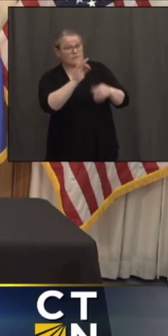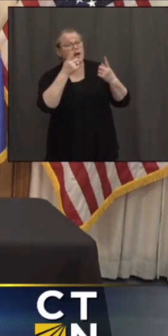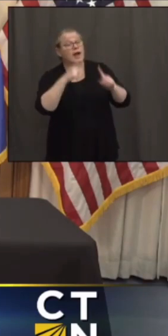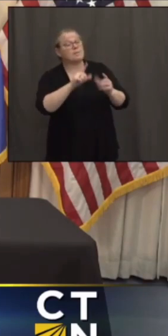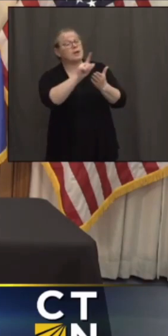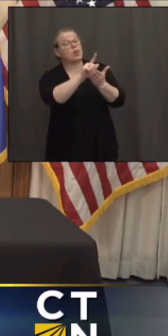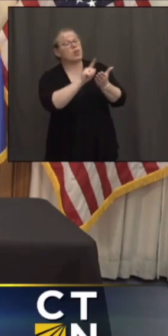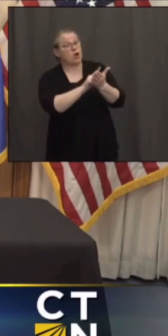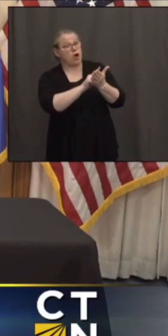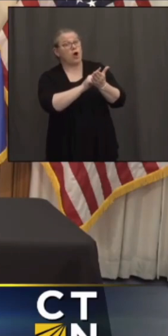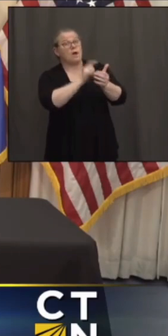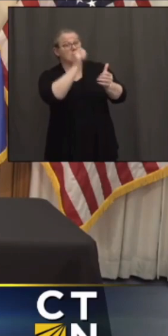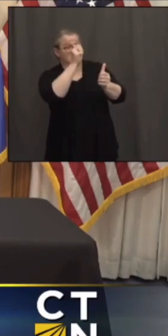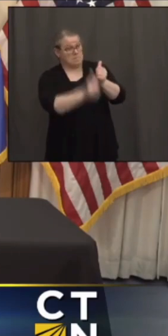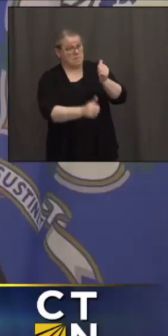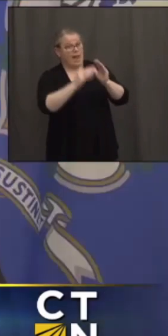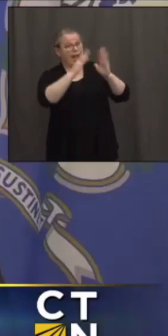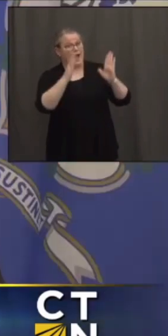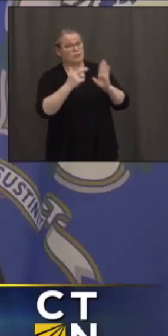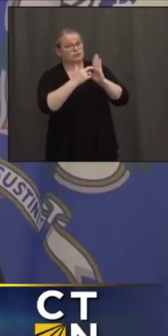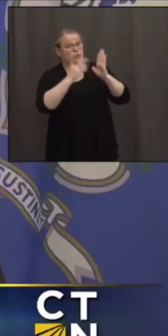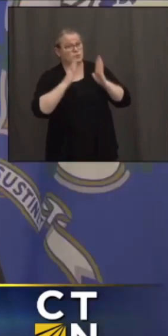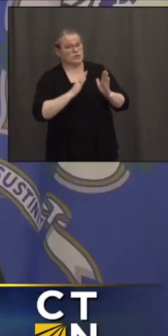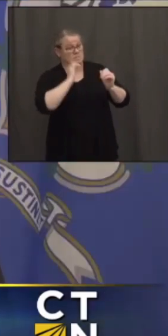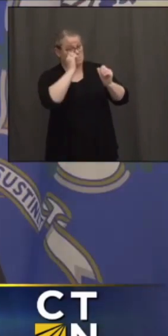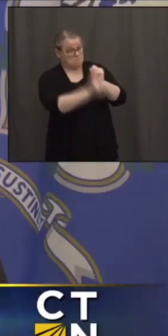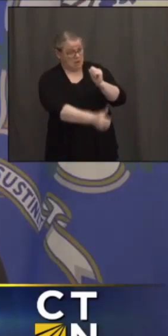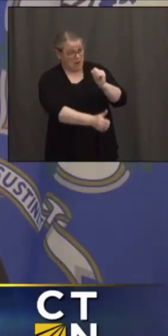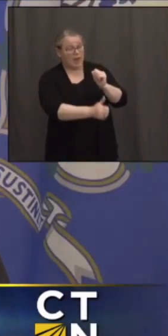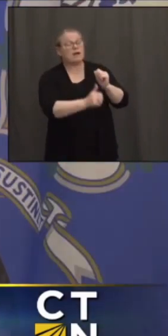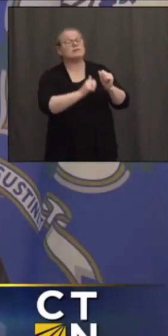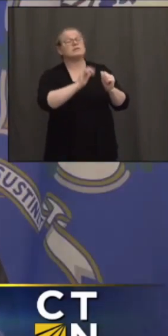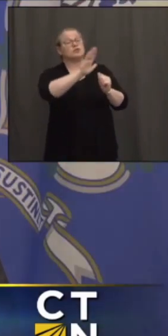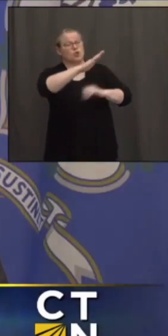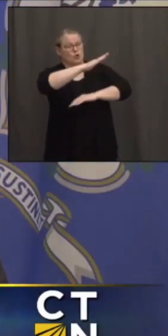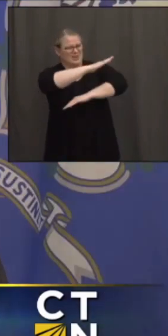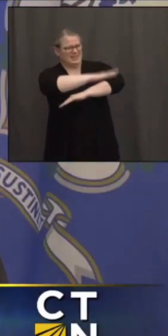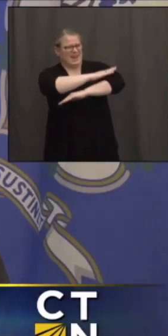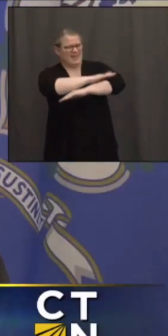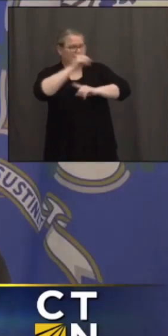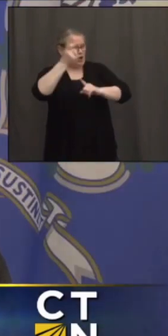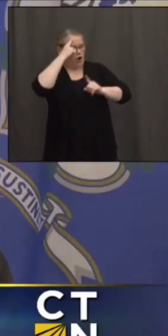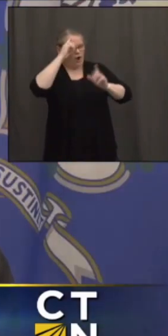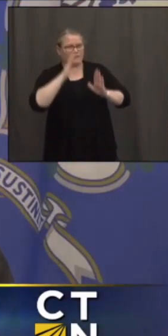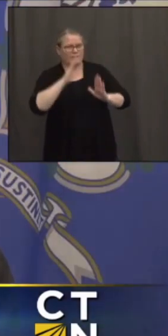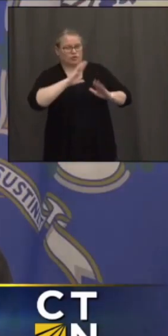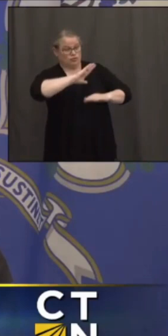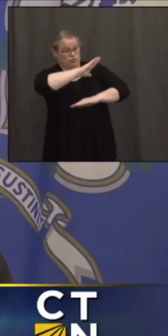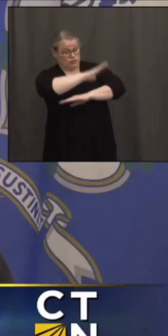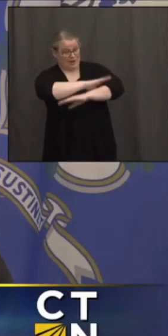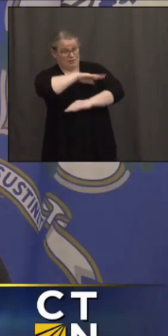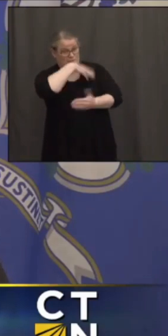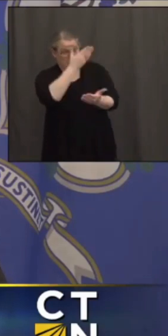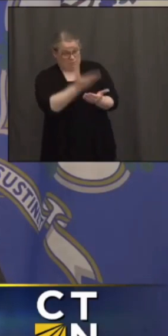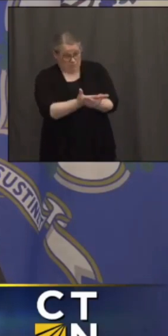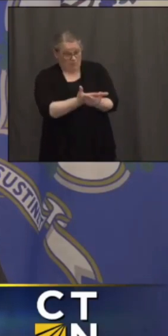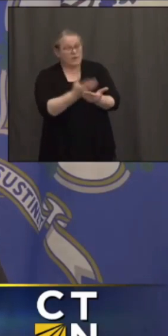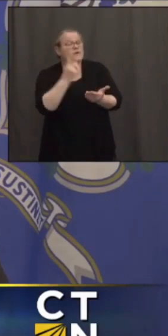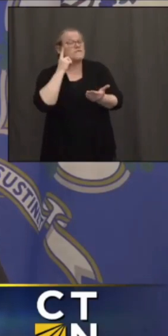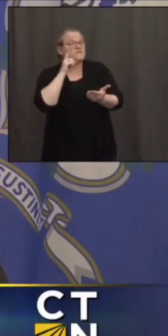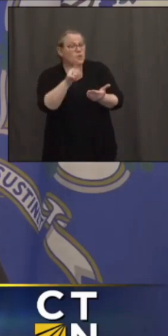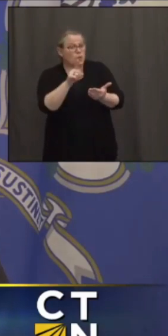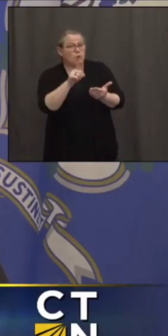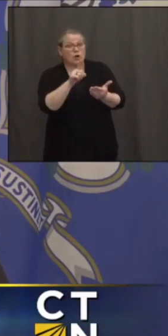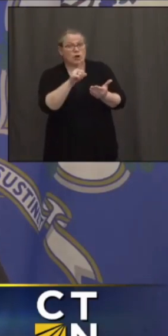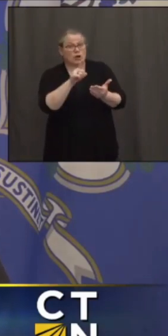should arrive on your desk? I would sign it, Paul. I mean, we have learned over and over again over the last